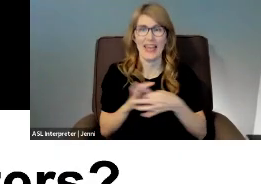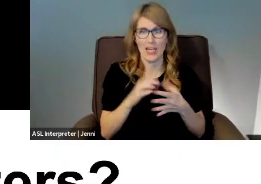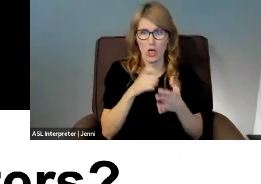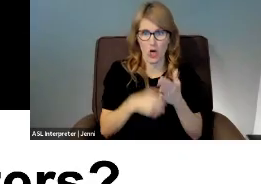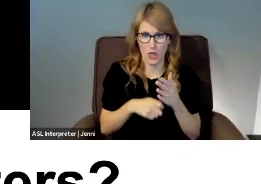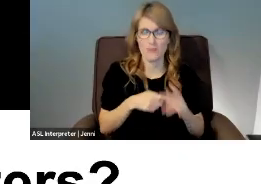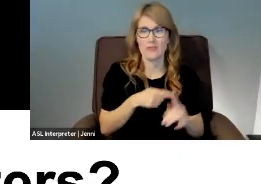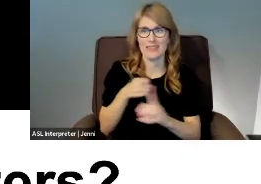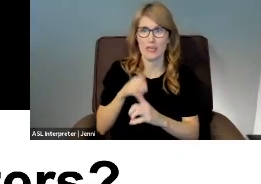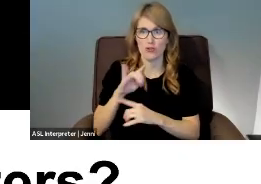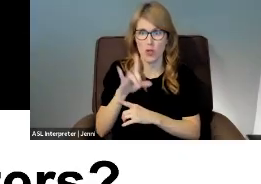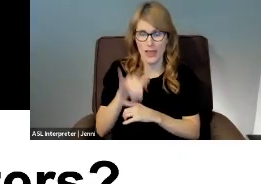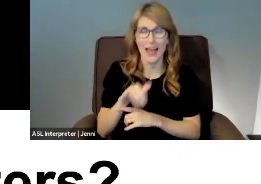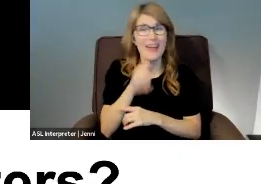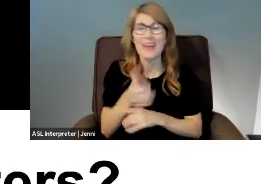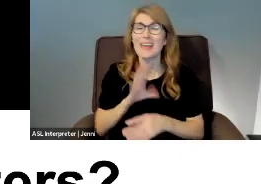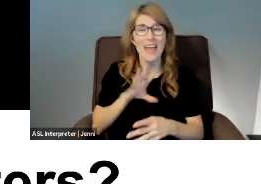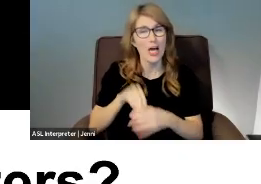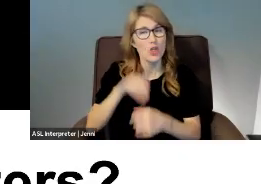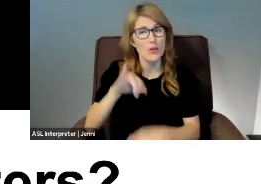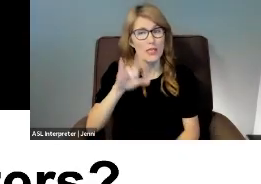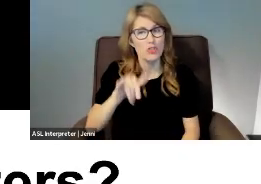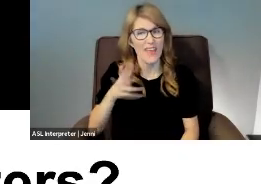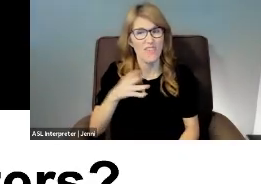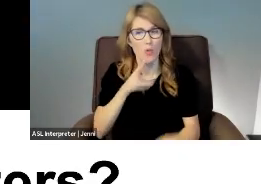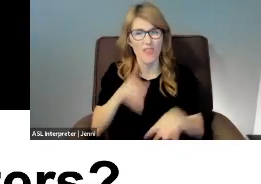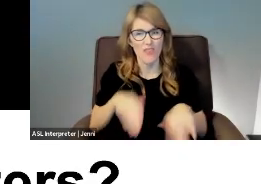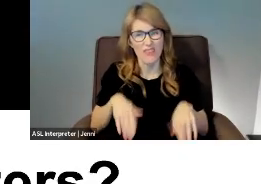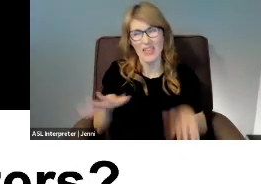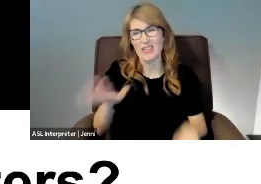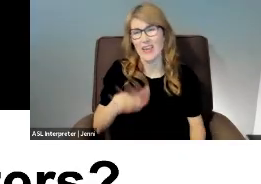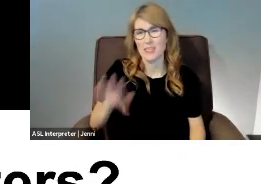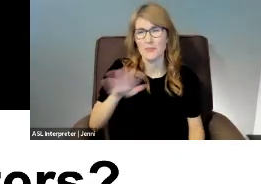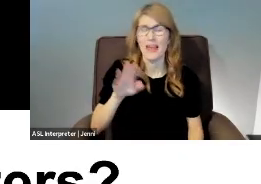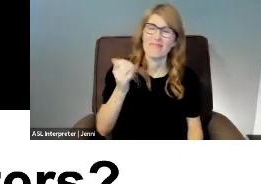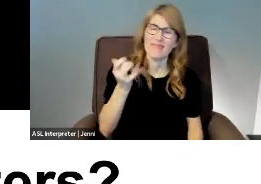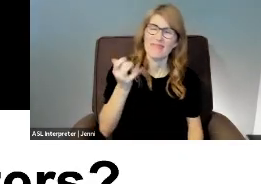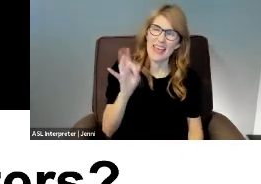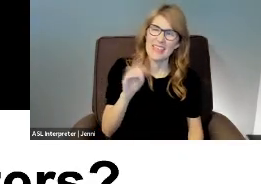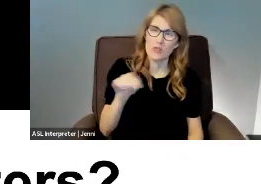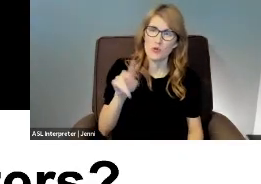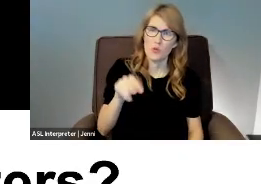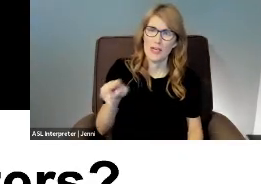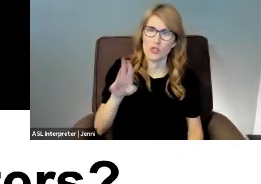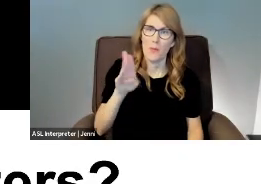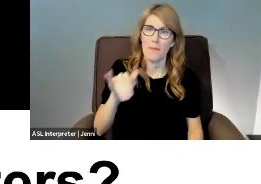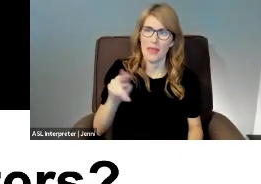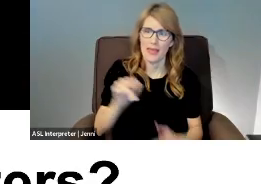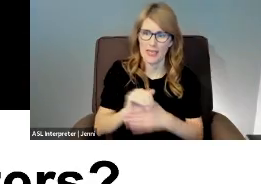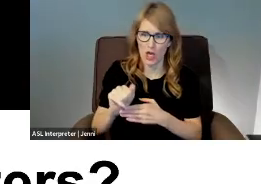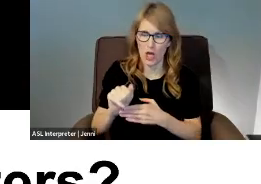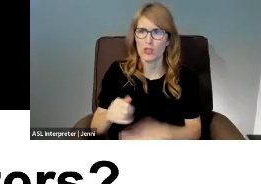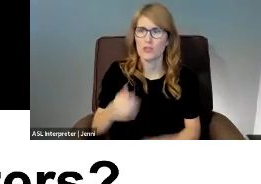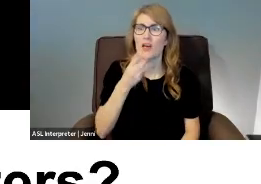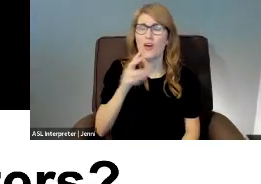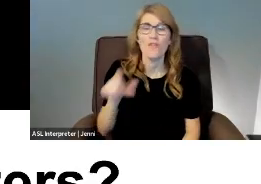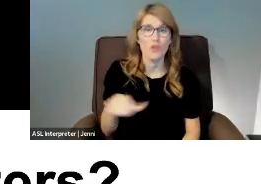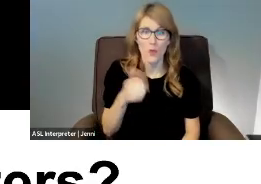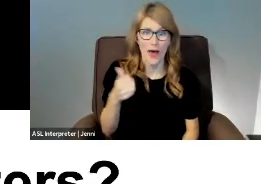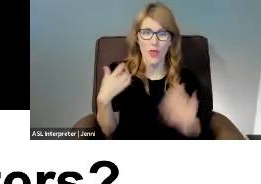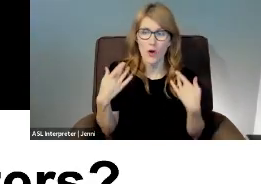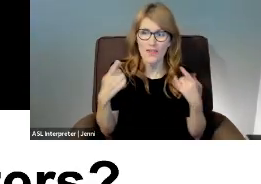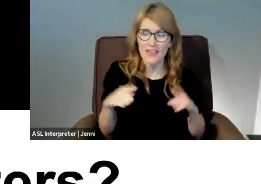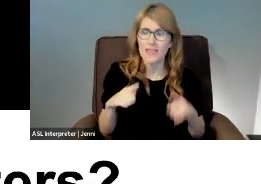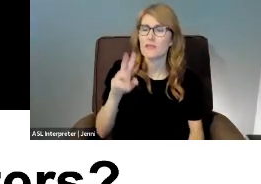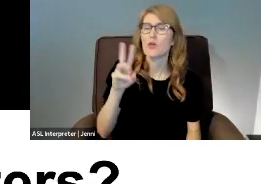flooding, which is going to cost an estimated $18 to $22 billion. A few other billion-dollar events would be Winter